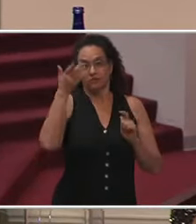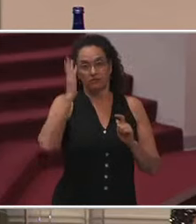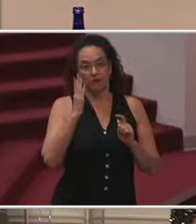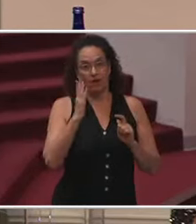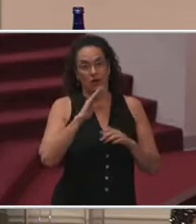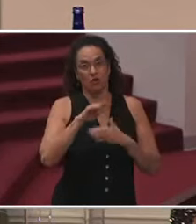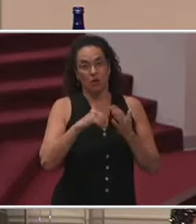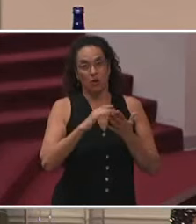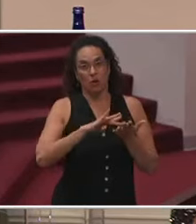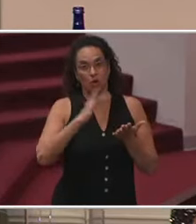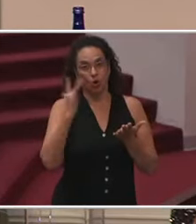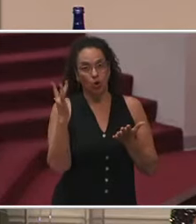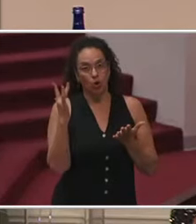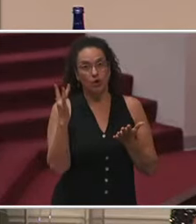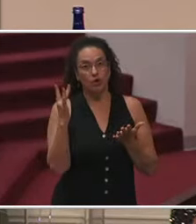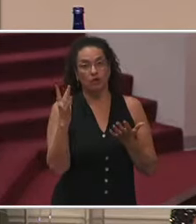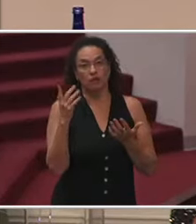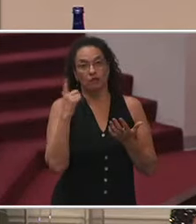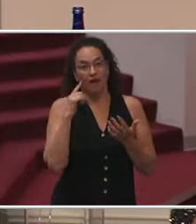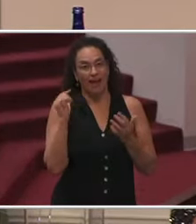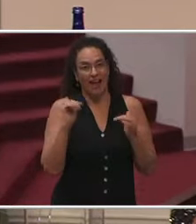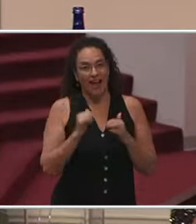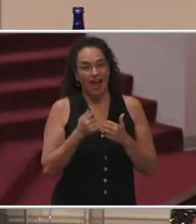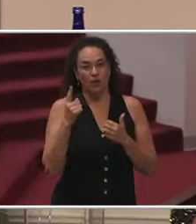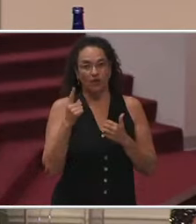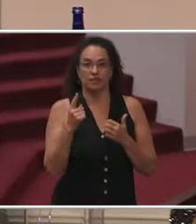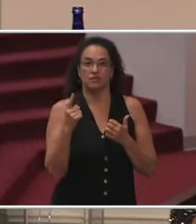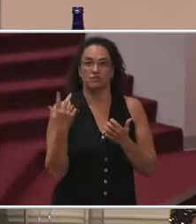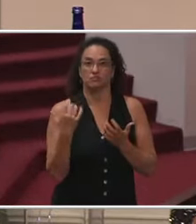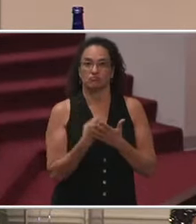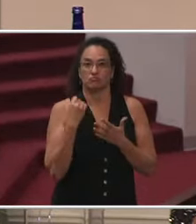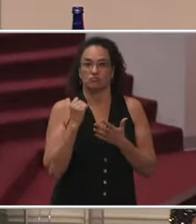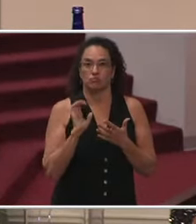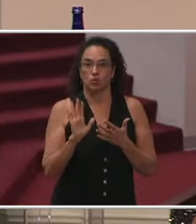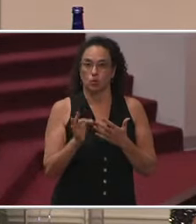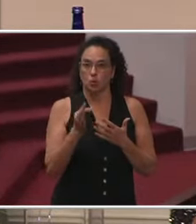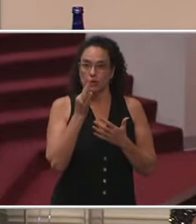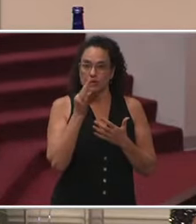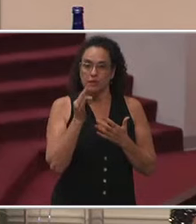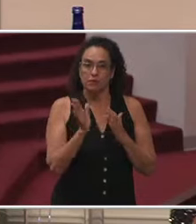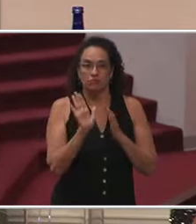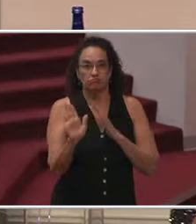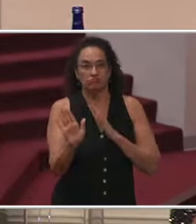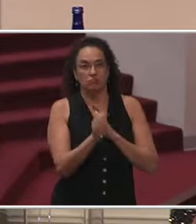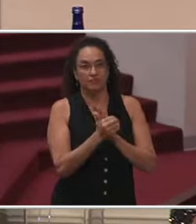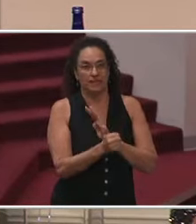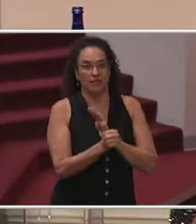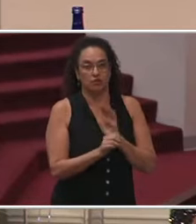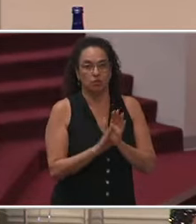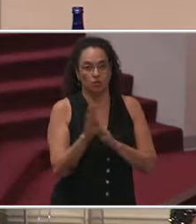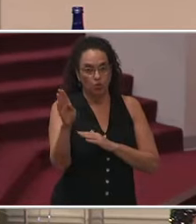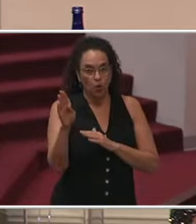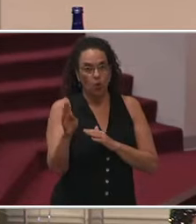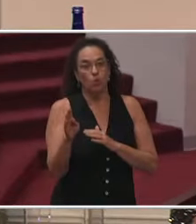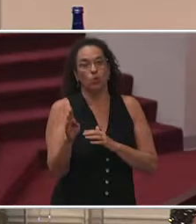glory for how he has collectively used your gifts and talents to grow and to